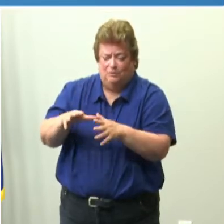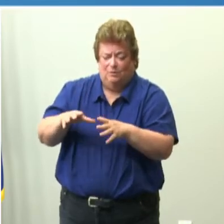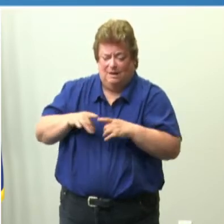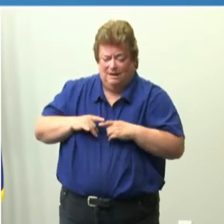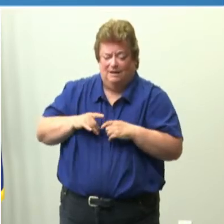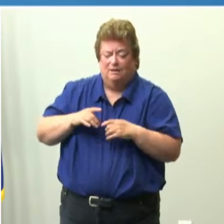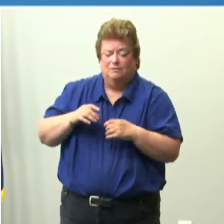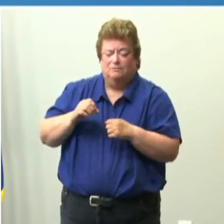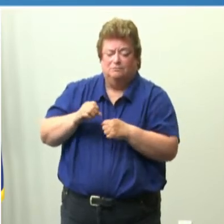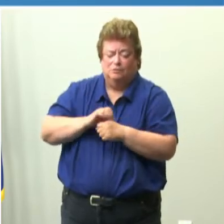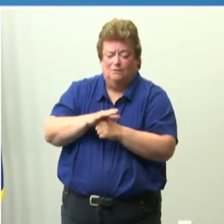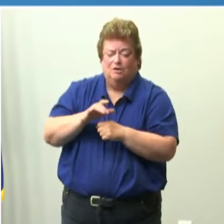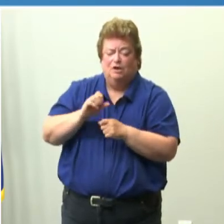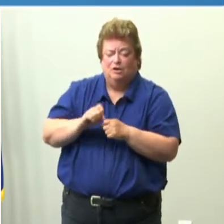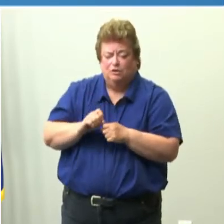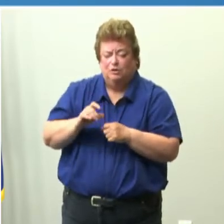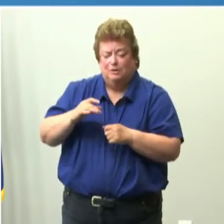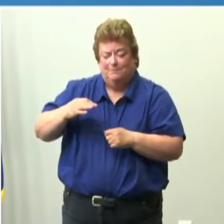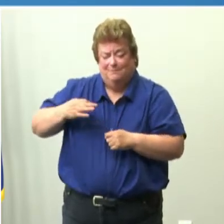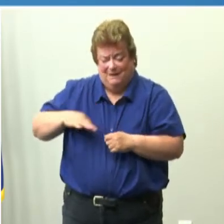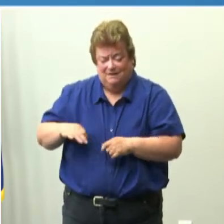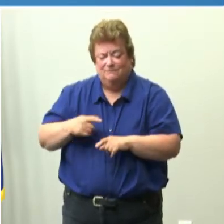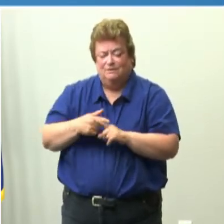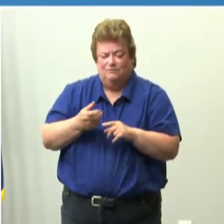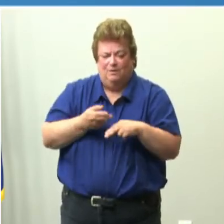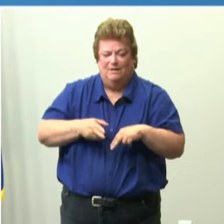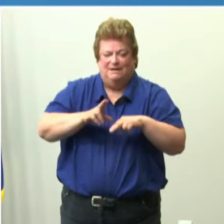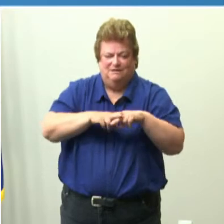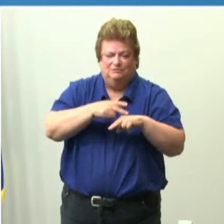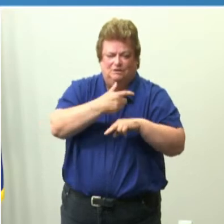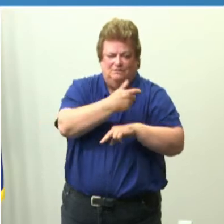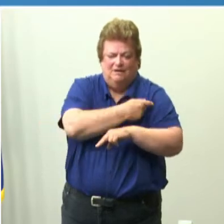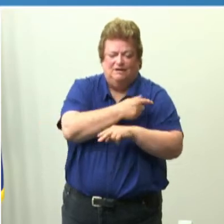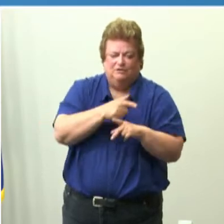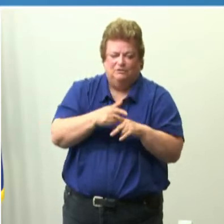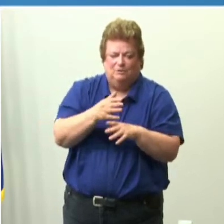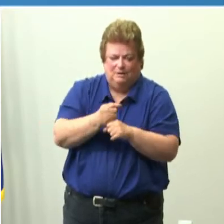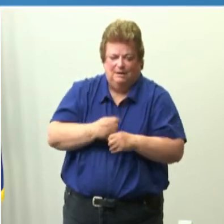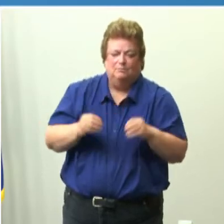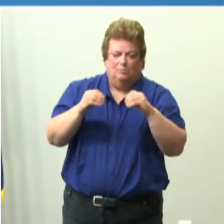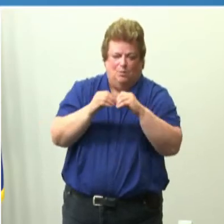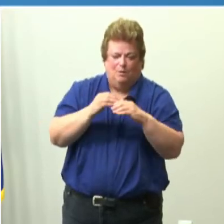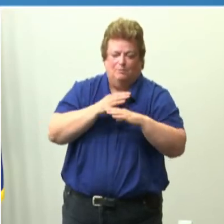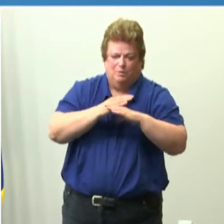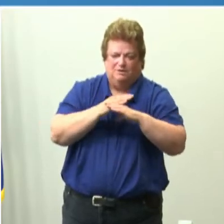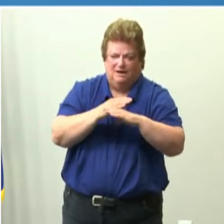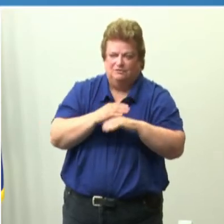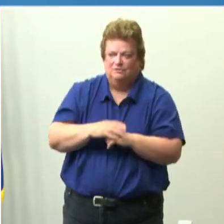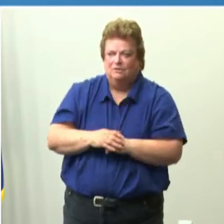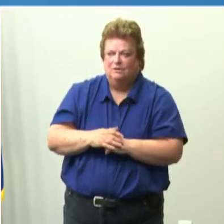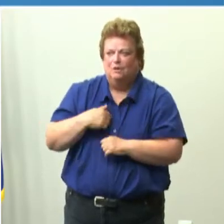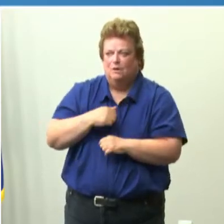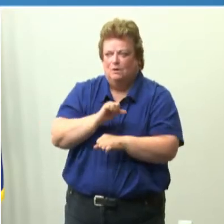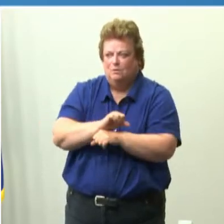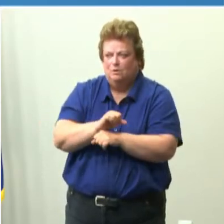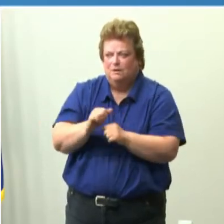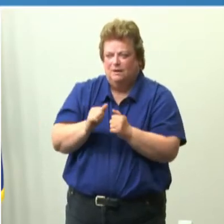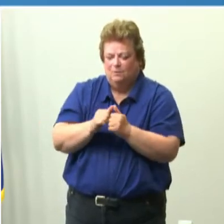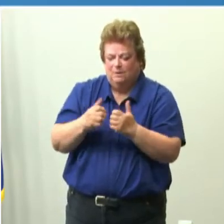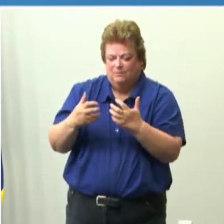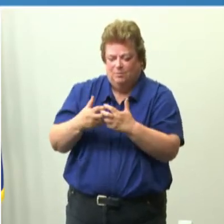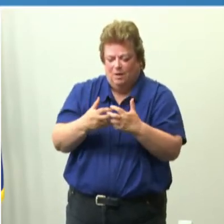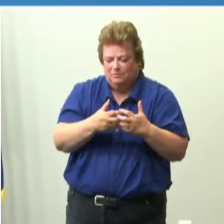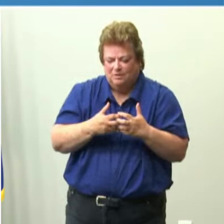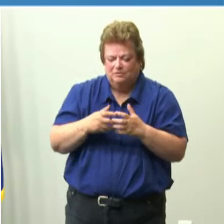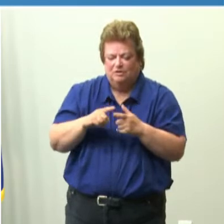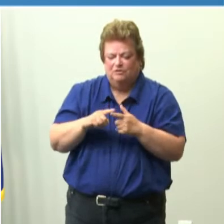an additional dose to ensure they have as much protection as possible. We are working with our partners on potential